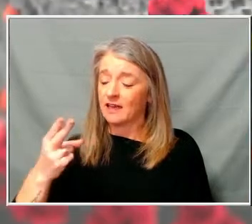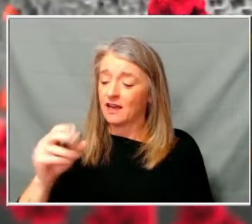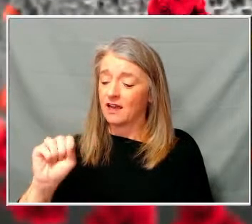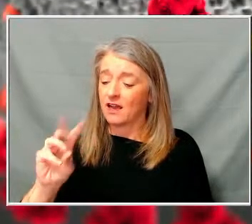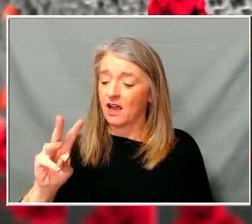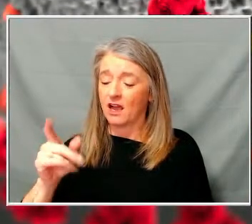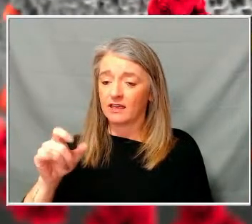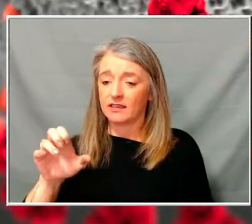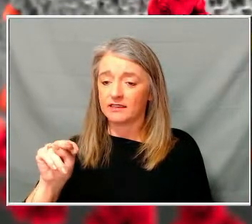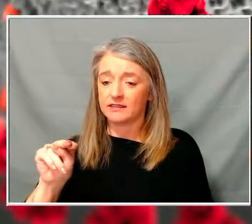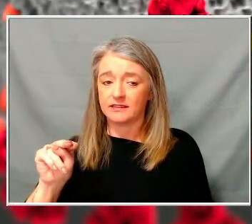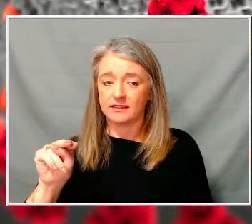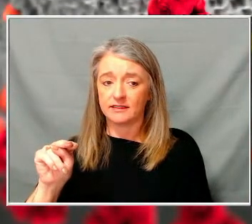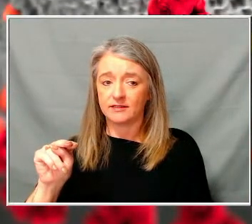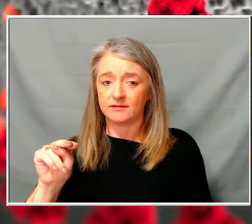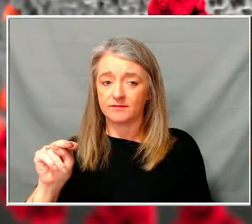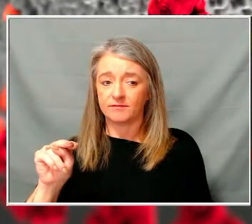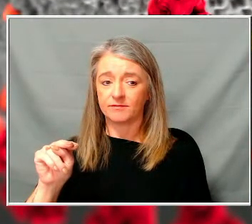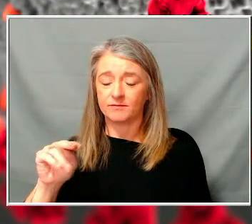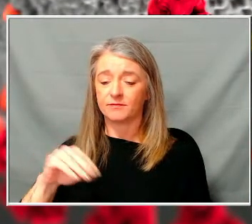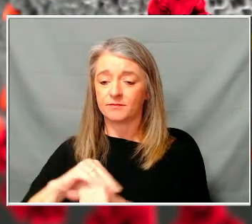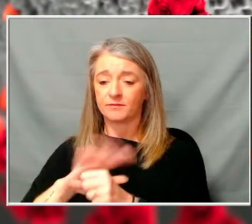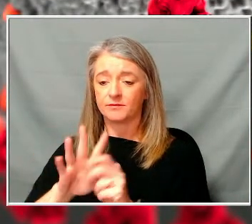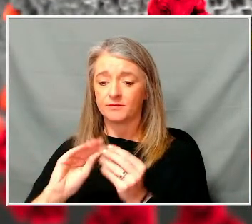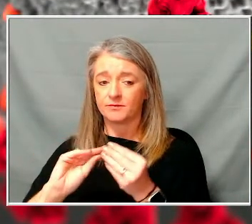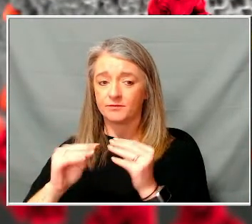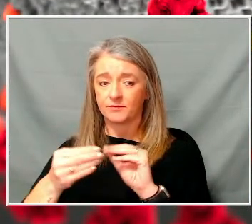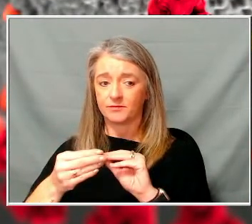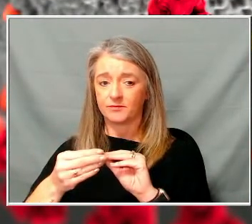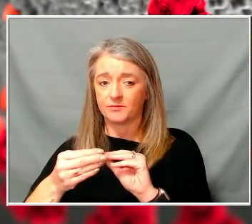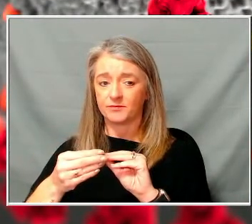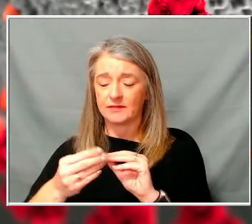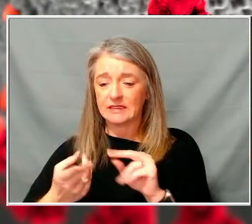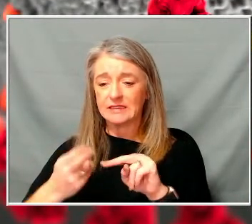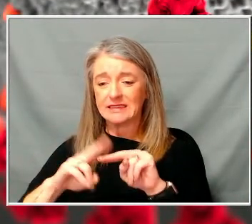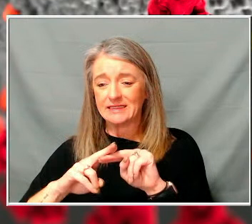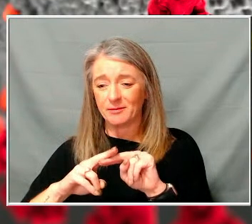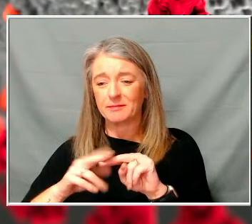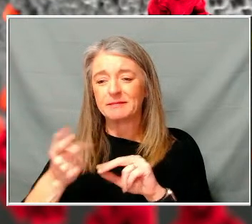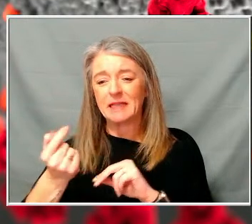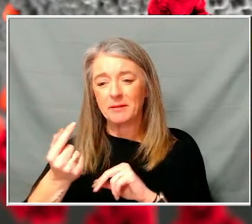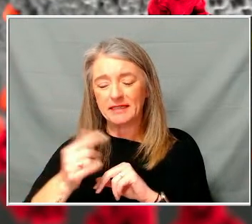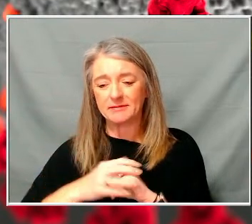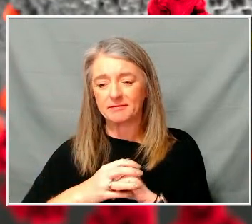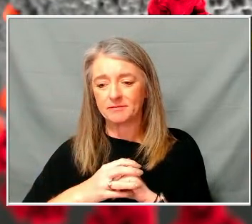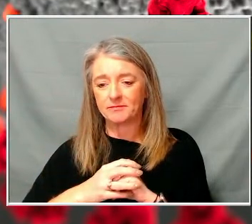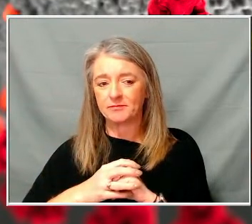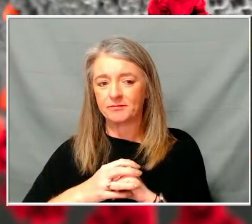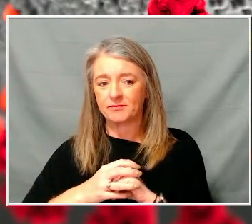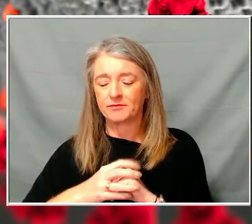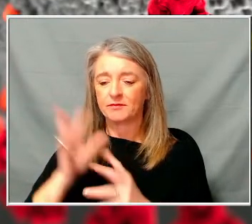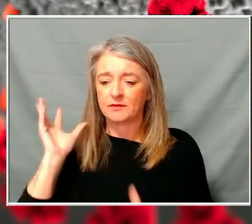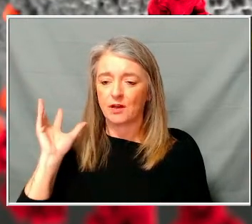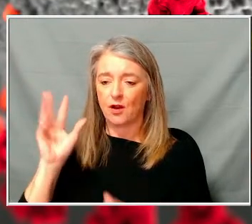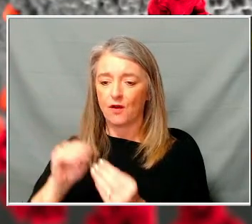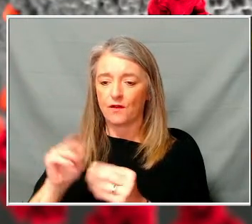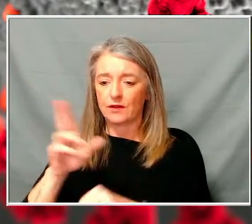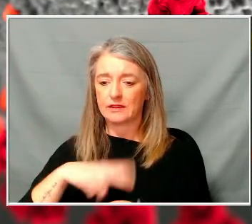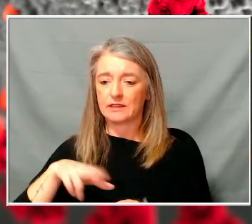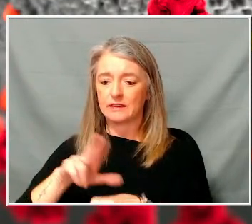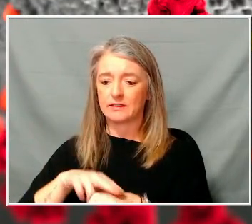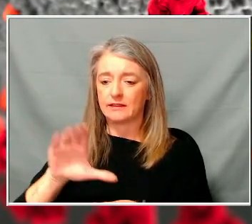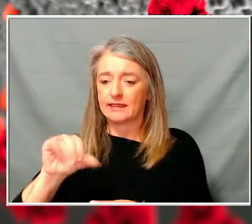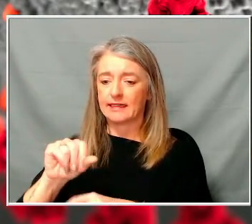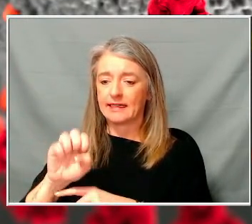our COVID numbers creeping up a bit. Yeah, creeping up a bit. You know, again, the overall national case